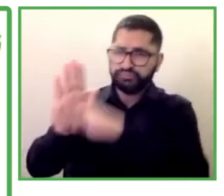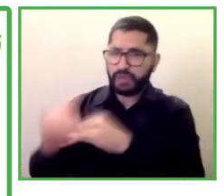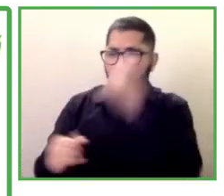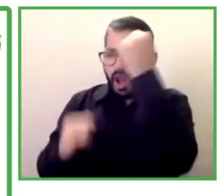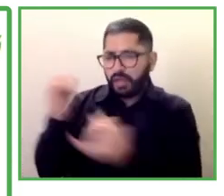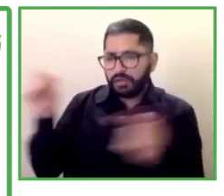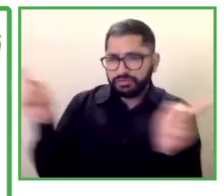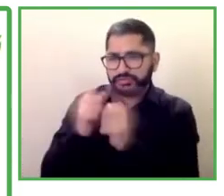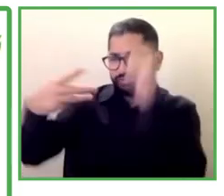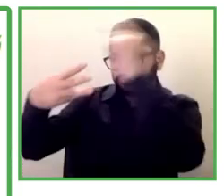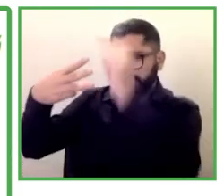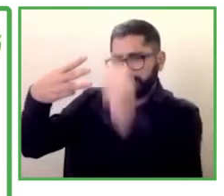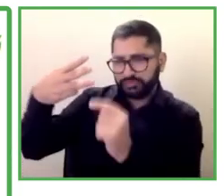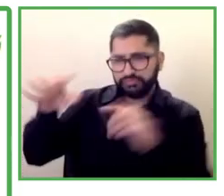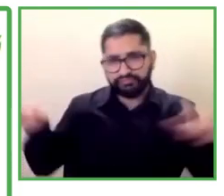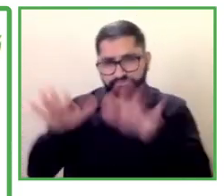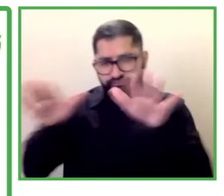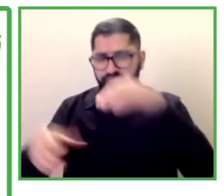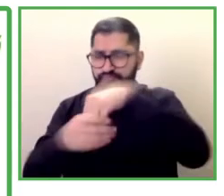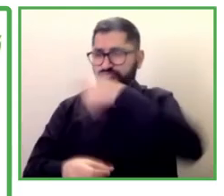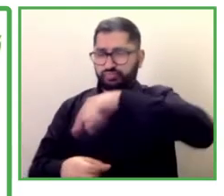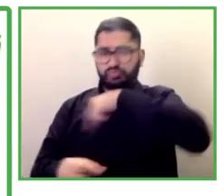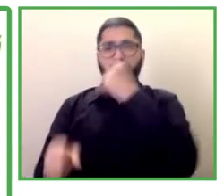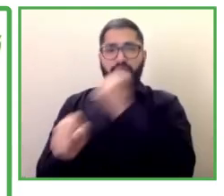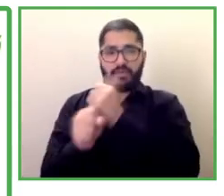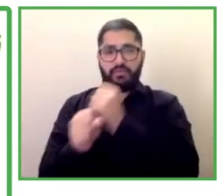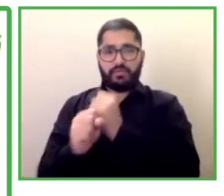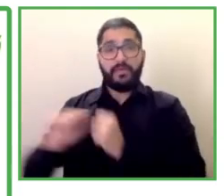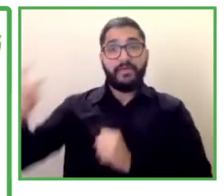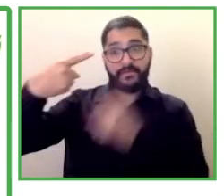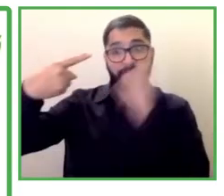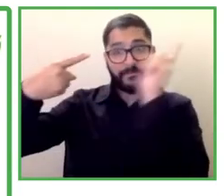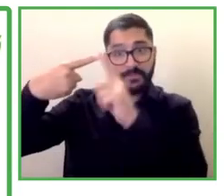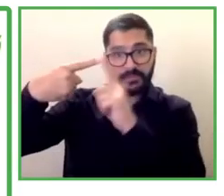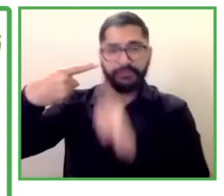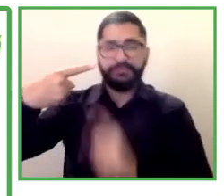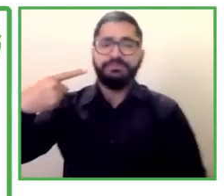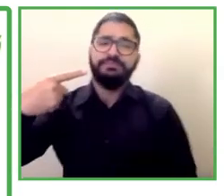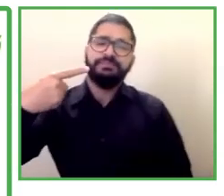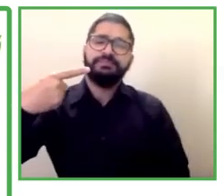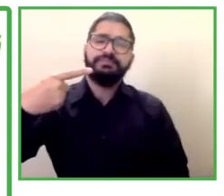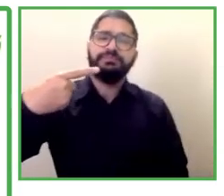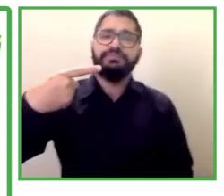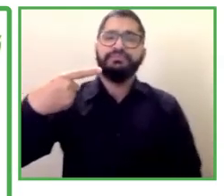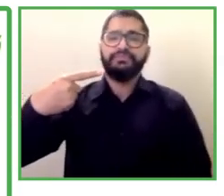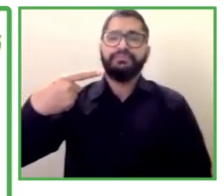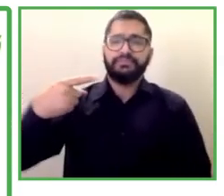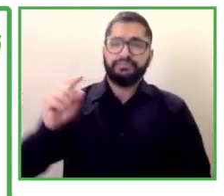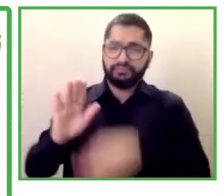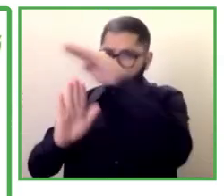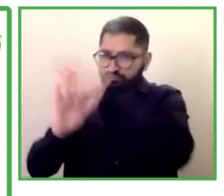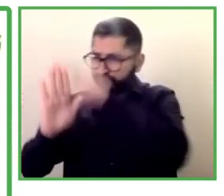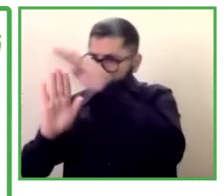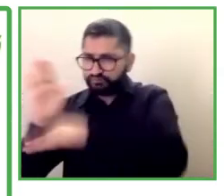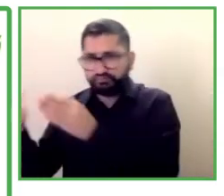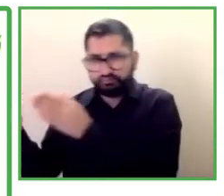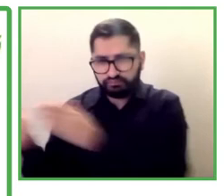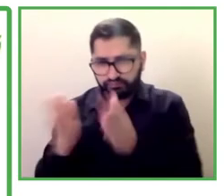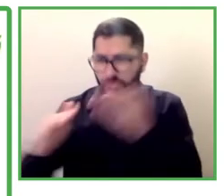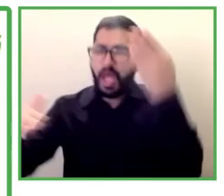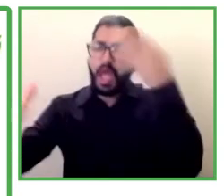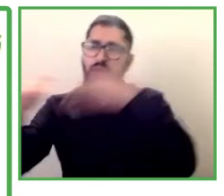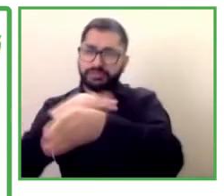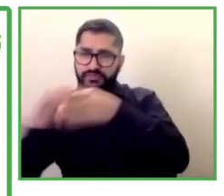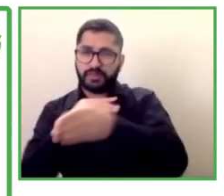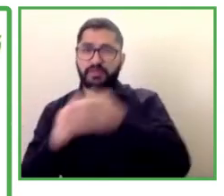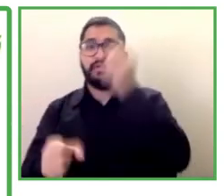we have been working on in the last time. First one is related to support measures for access